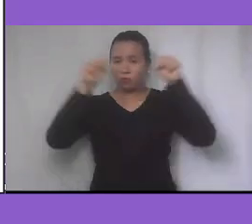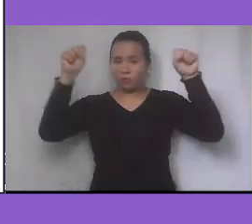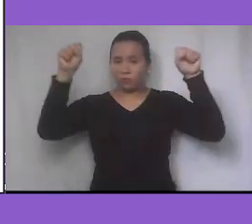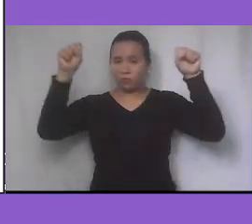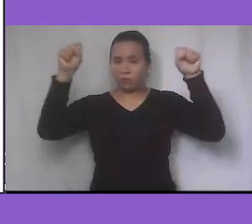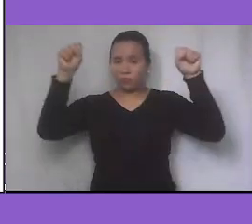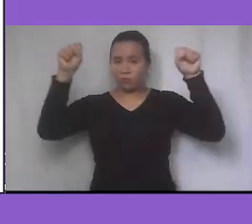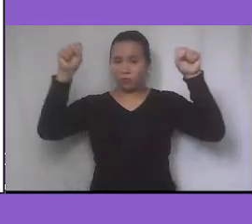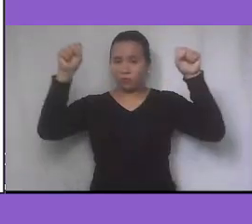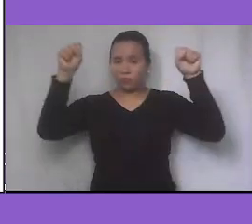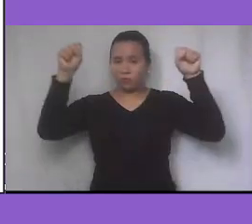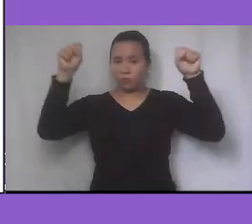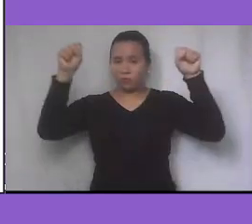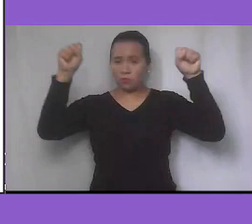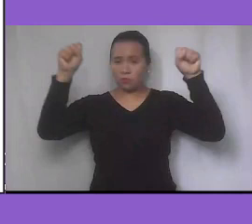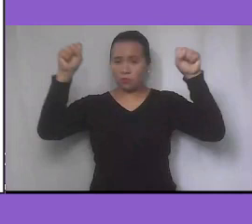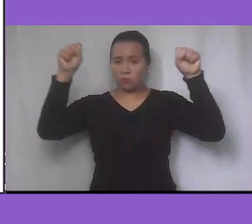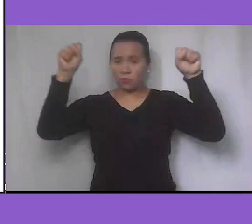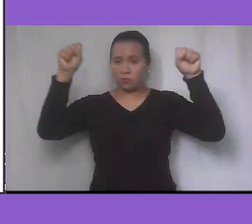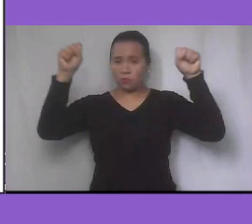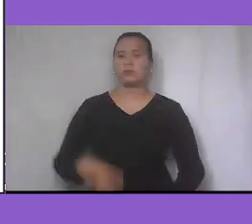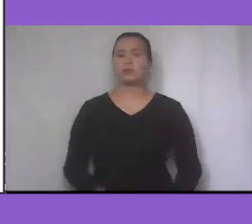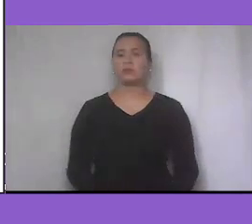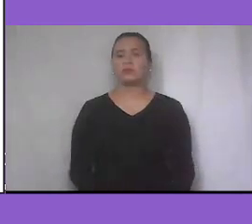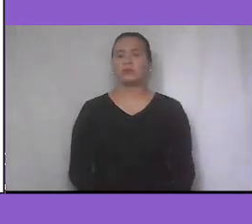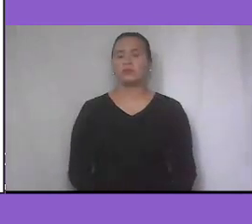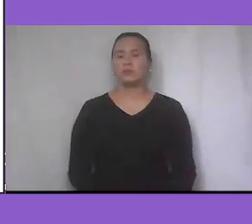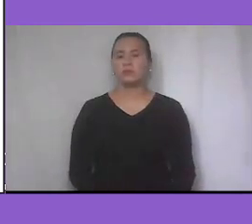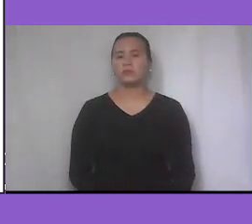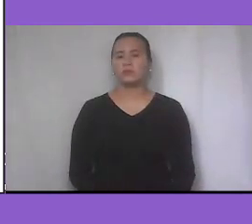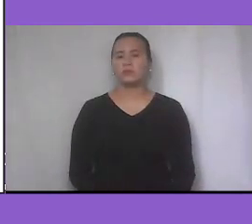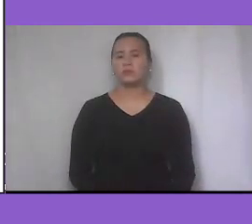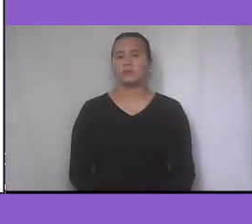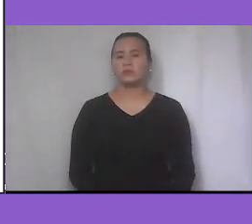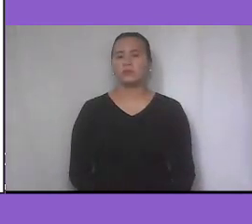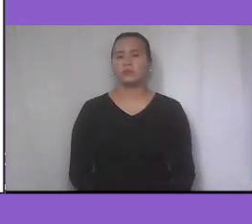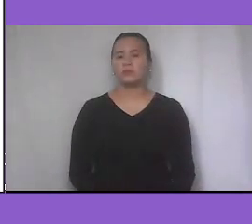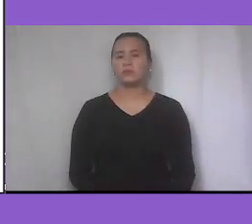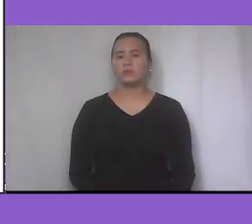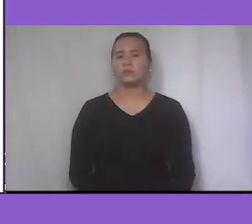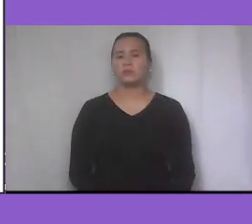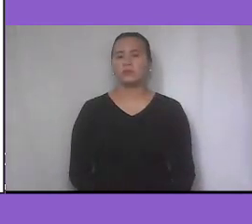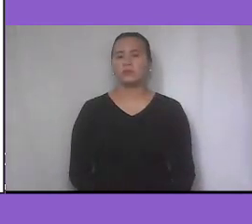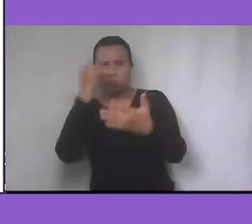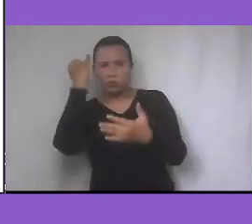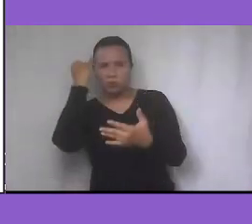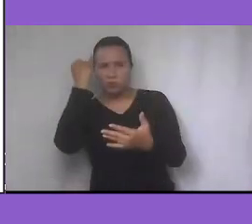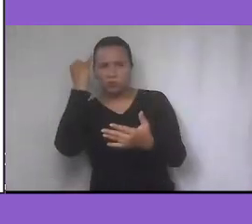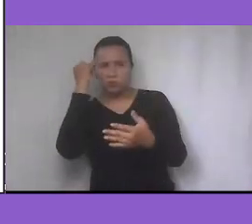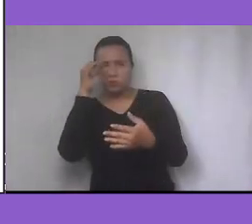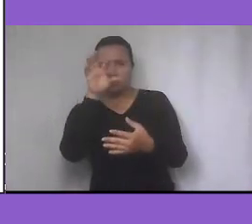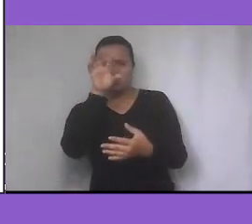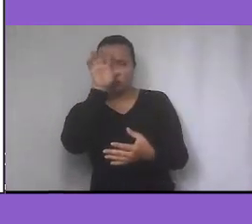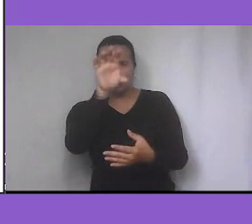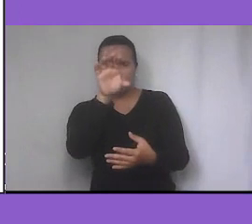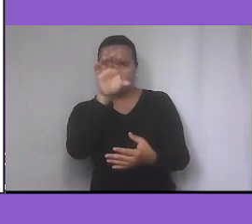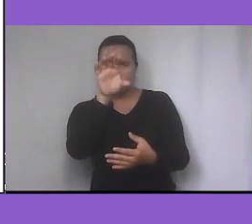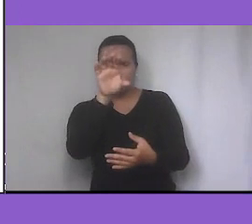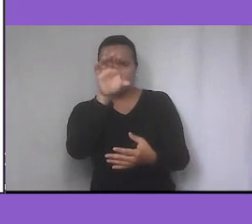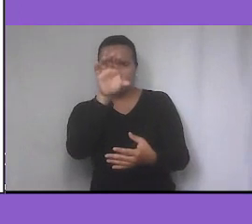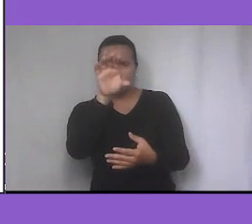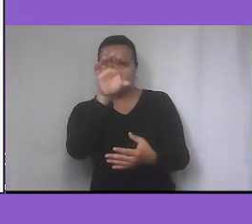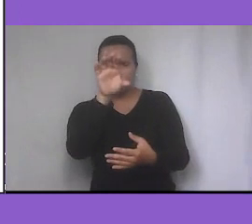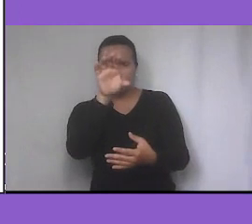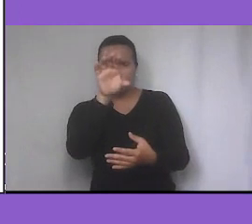graphic organizer for us to write the main idea at the center. And then yung four other squares, yung details that support that